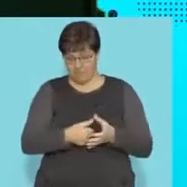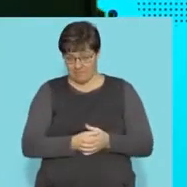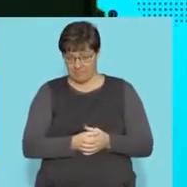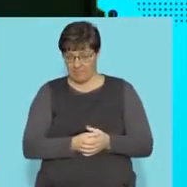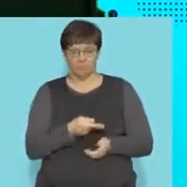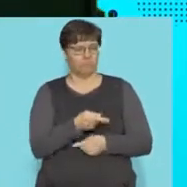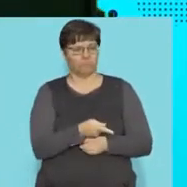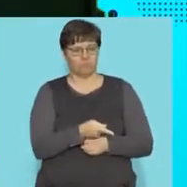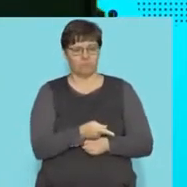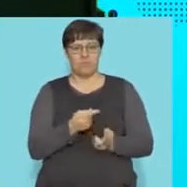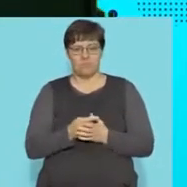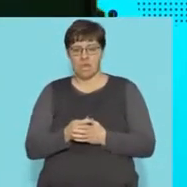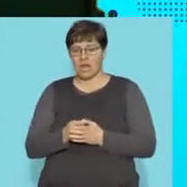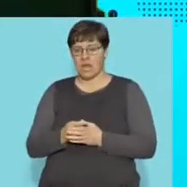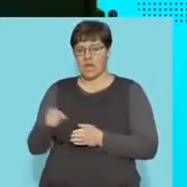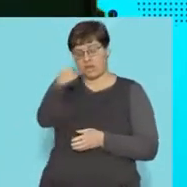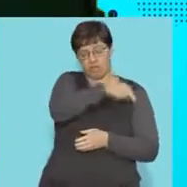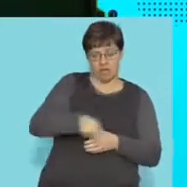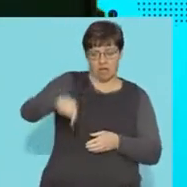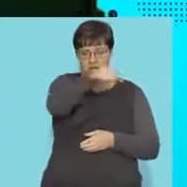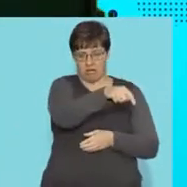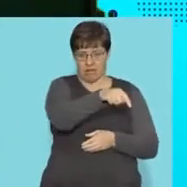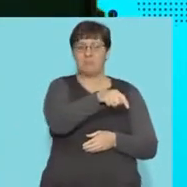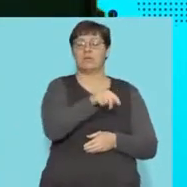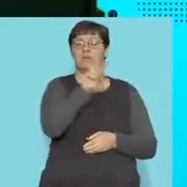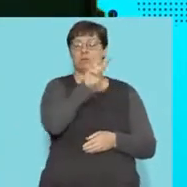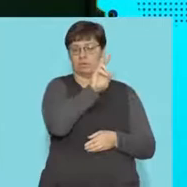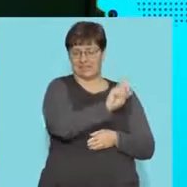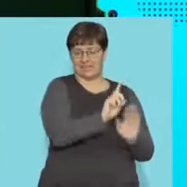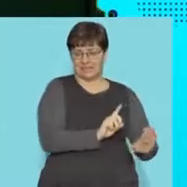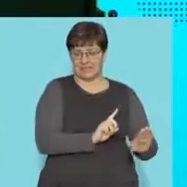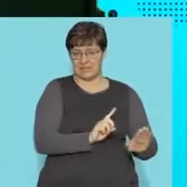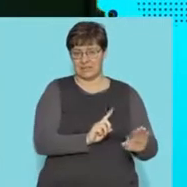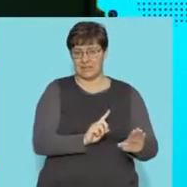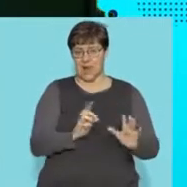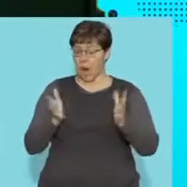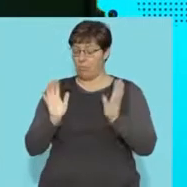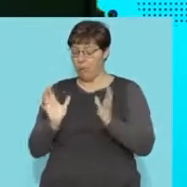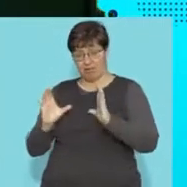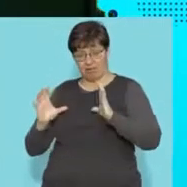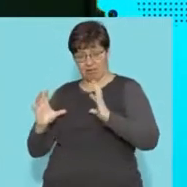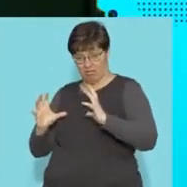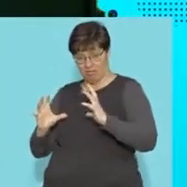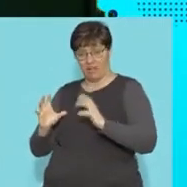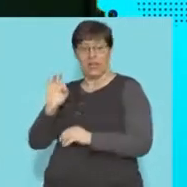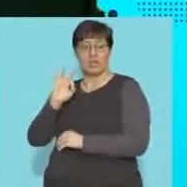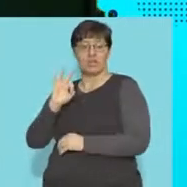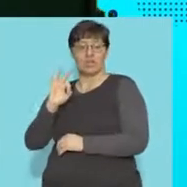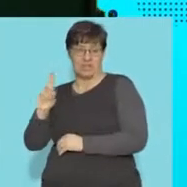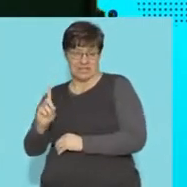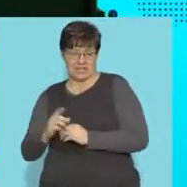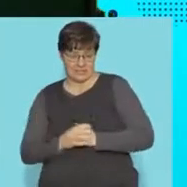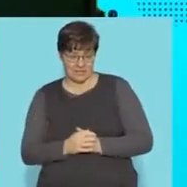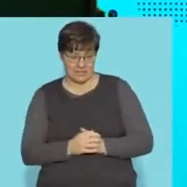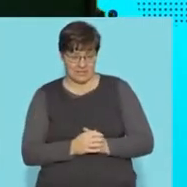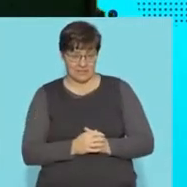if I drew a circle on a flat piece of paper, that's two-dimensional. Whereas a three-dimensional figure would be that spherical